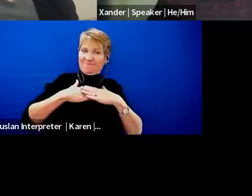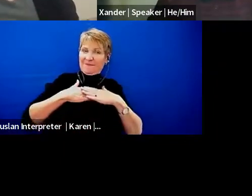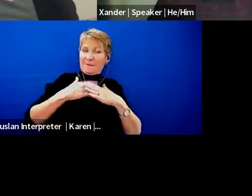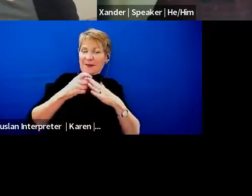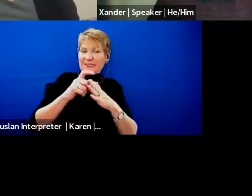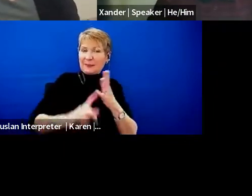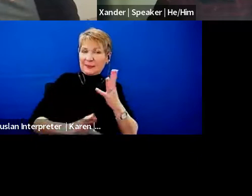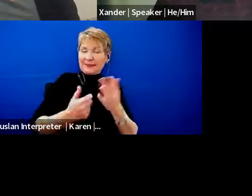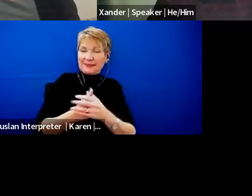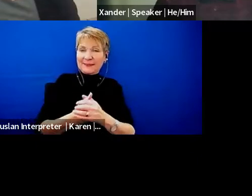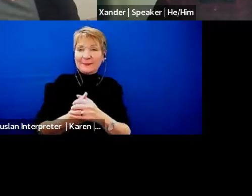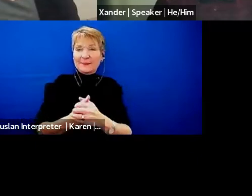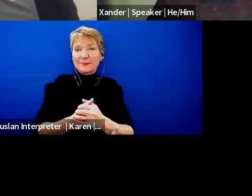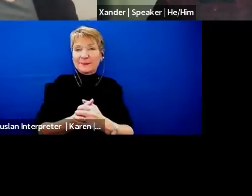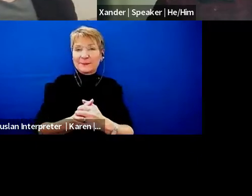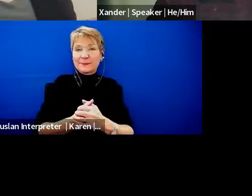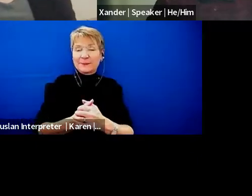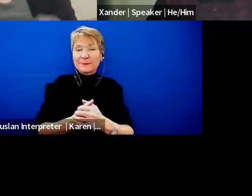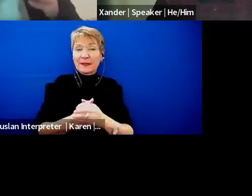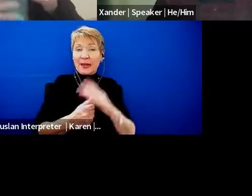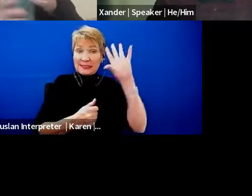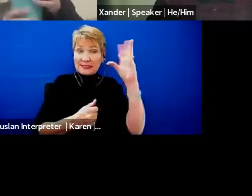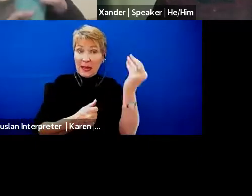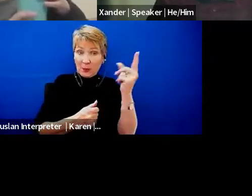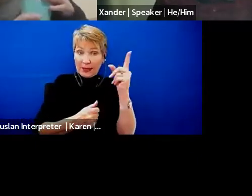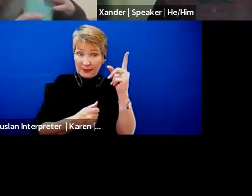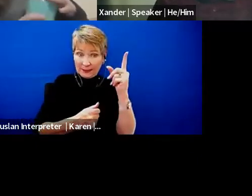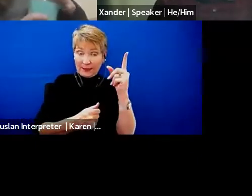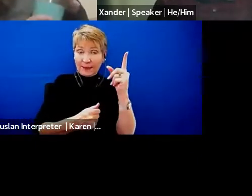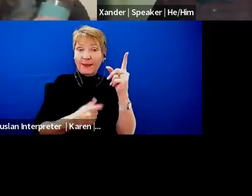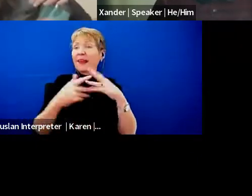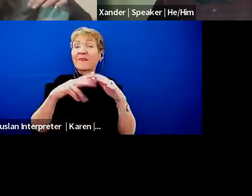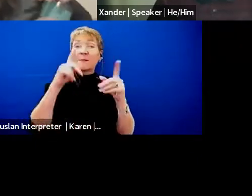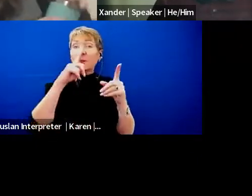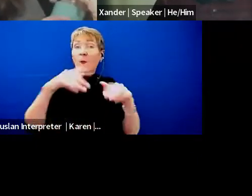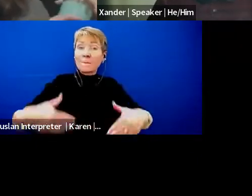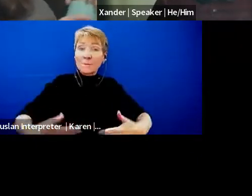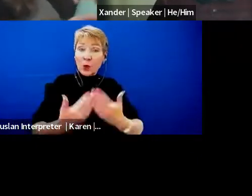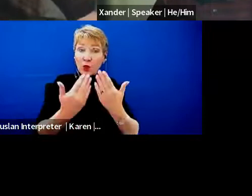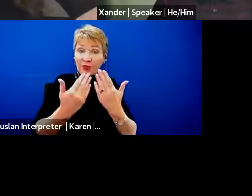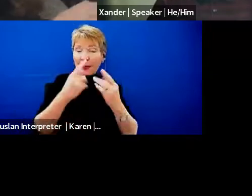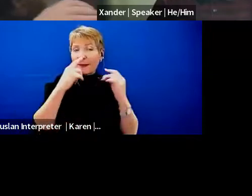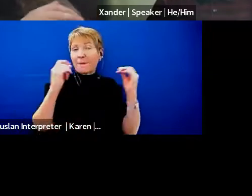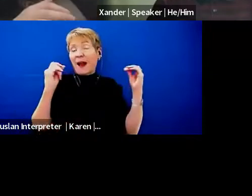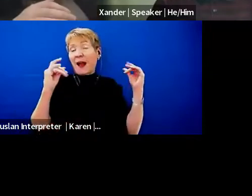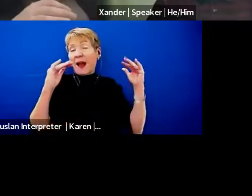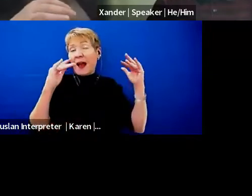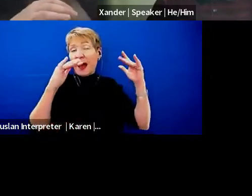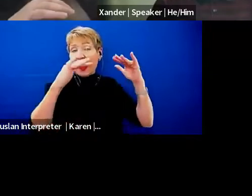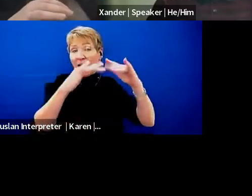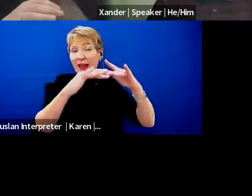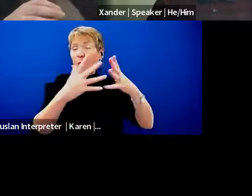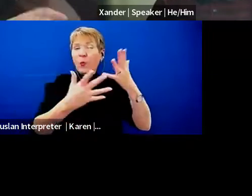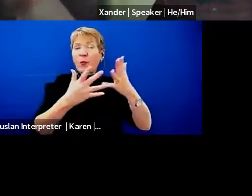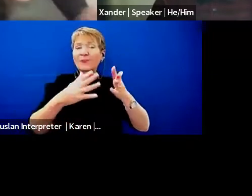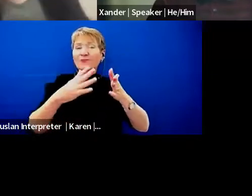disability. In Darwin, when anyone had a birthday, the main place that everyone would go was Skate World, because it was